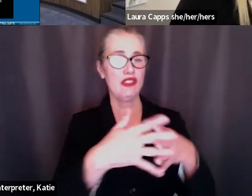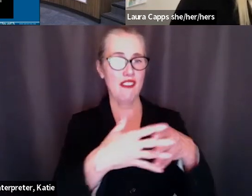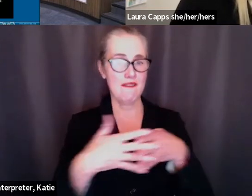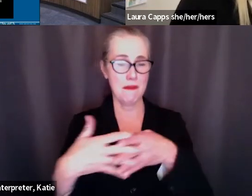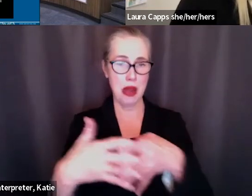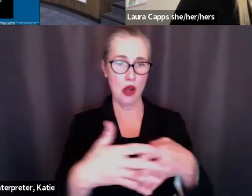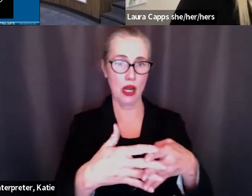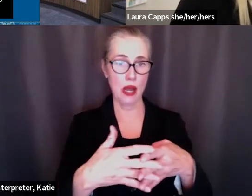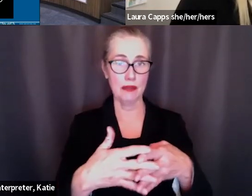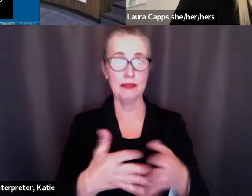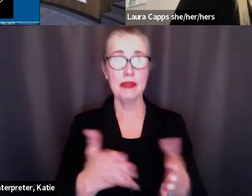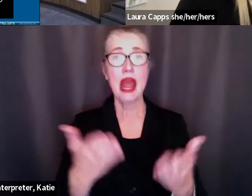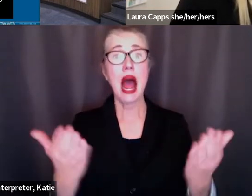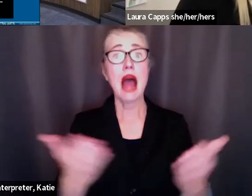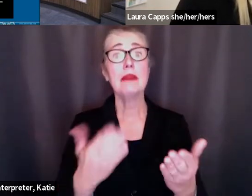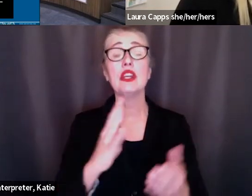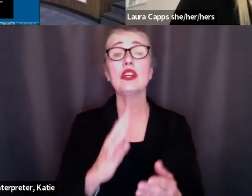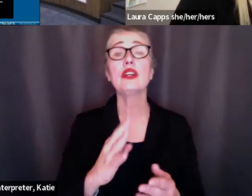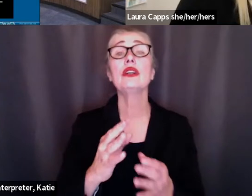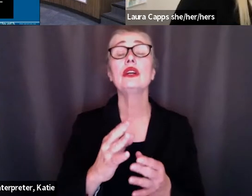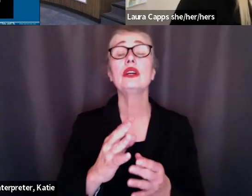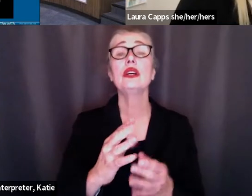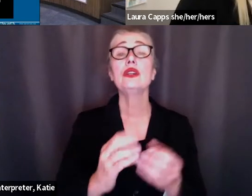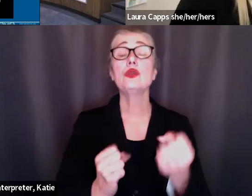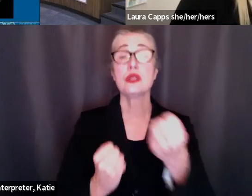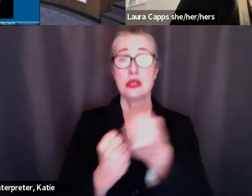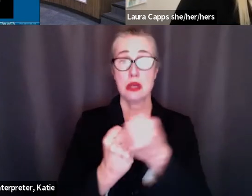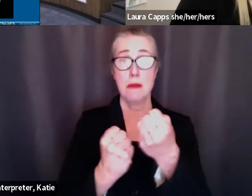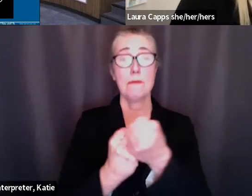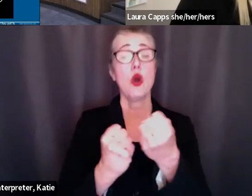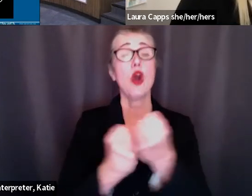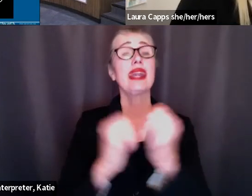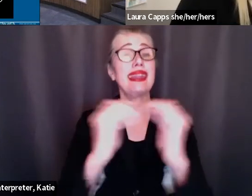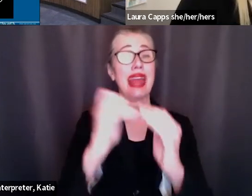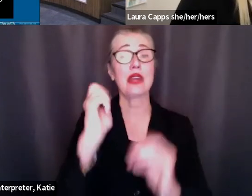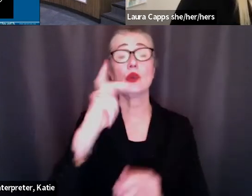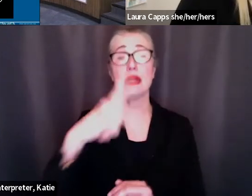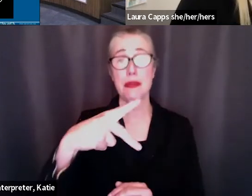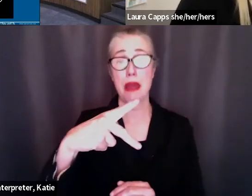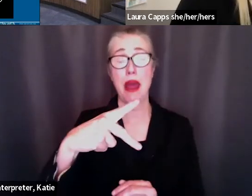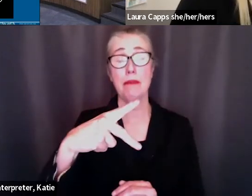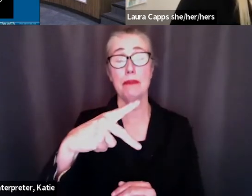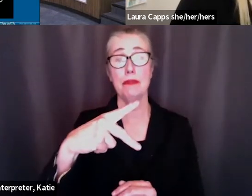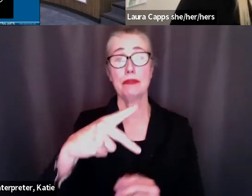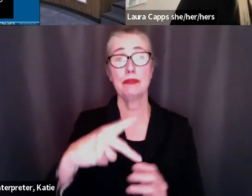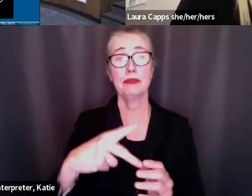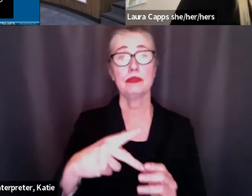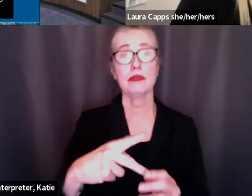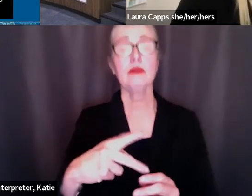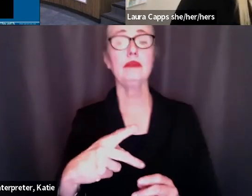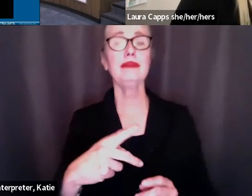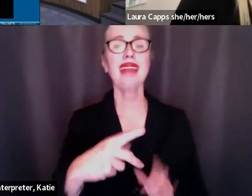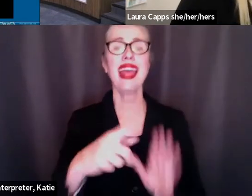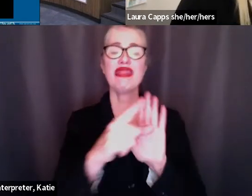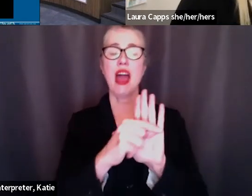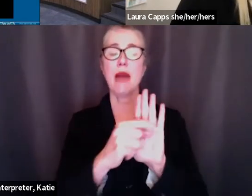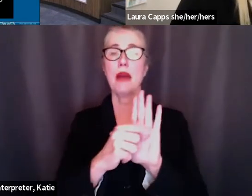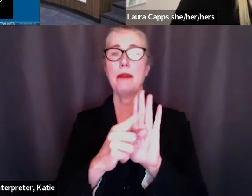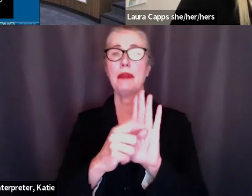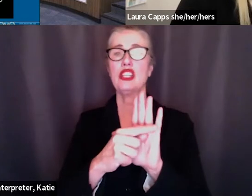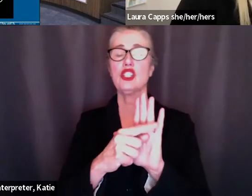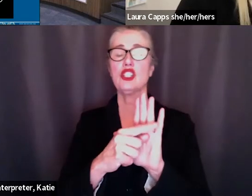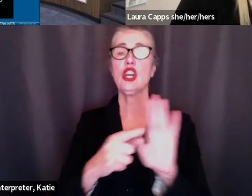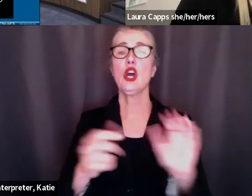today to speak in support of our equity map that was recently published in partnership